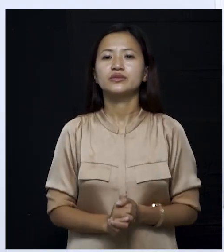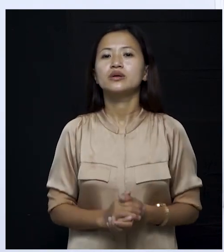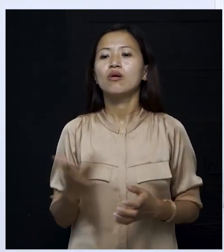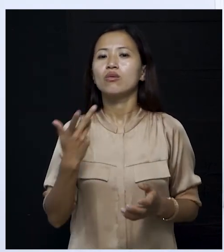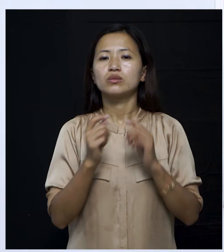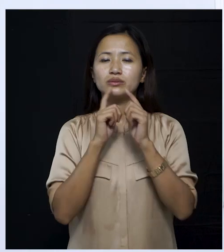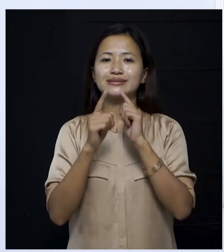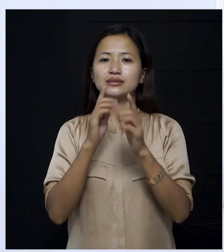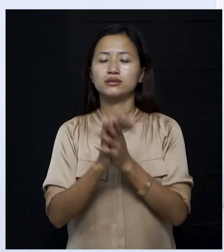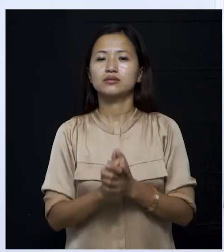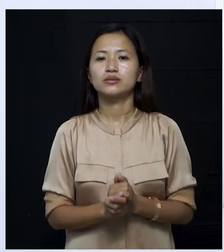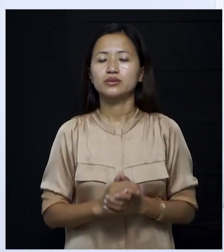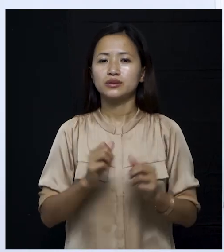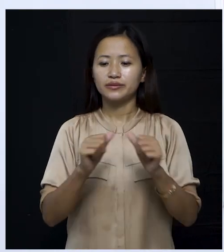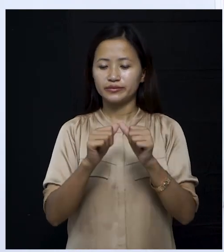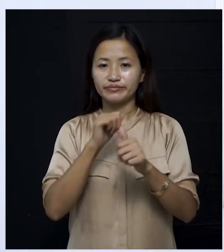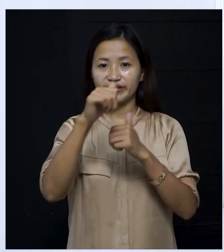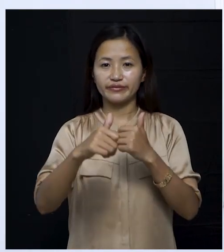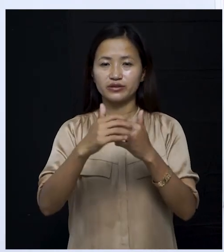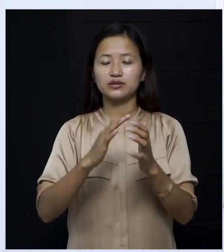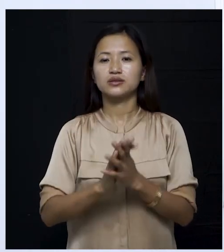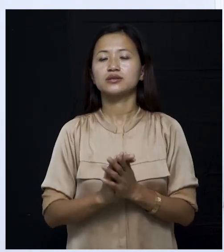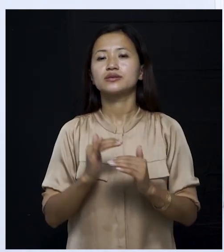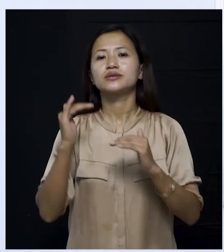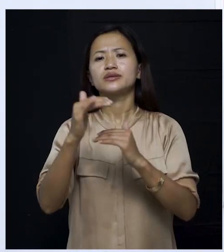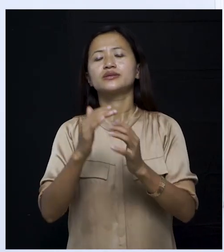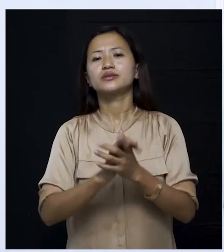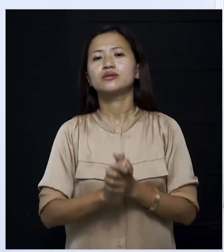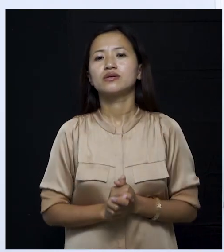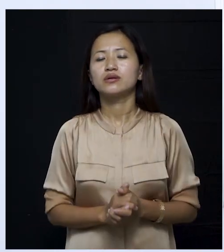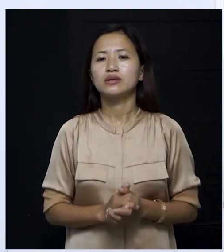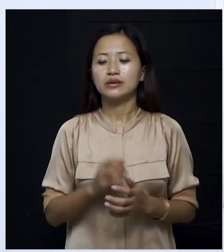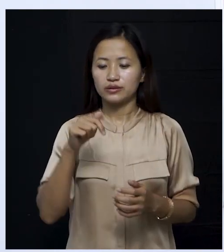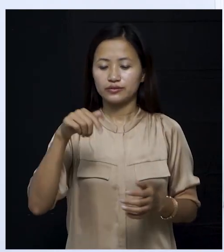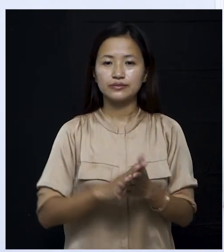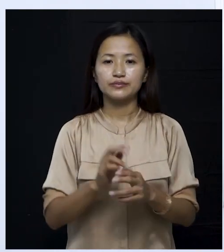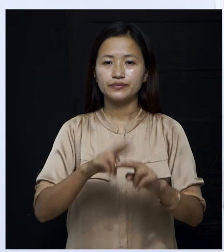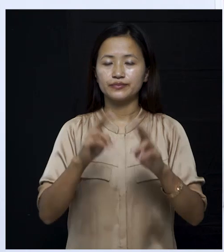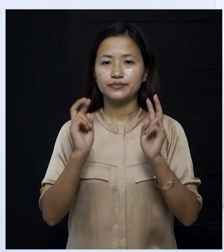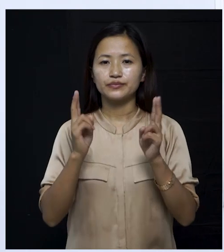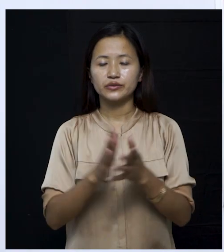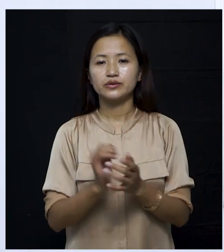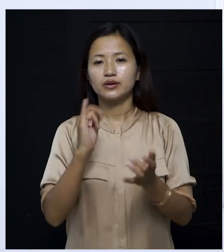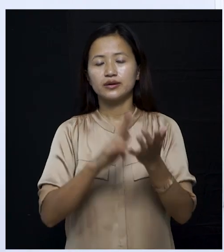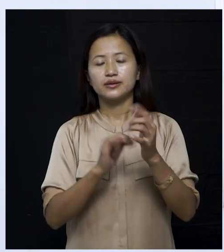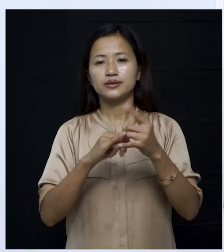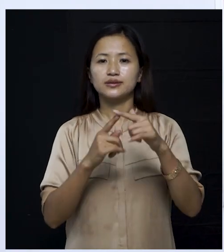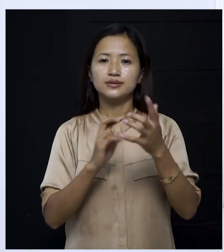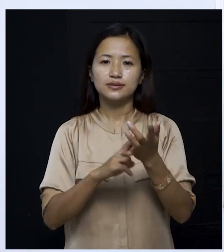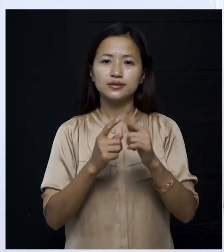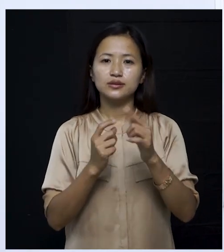let's talk about the advantages. What are the advantages of this formal institution?